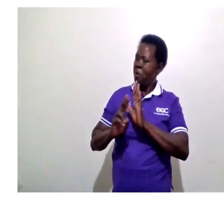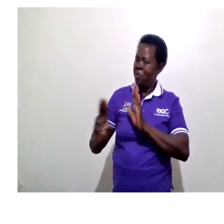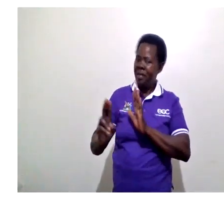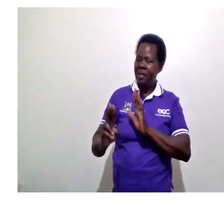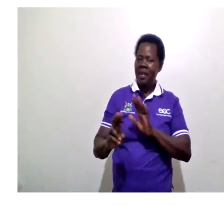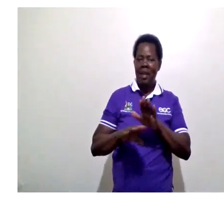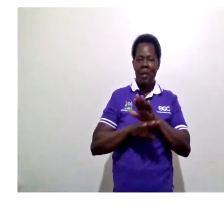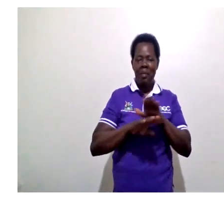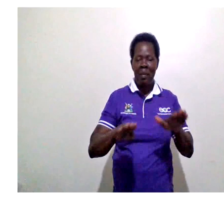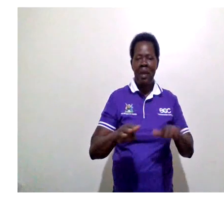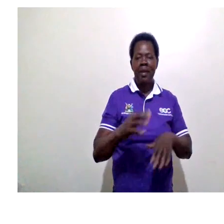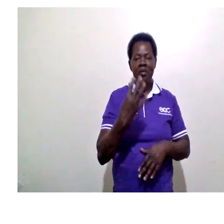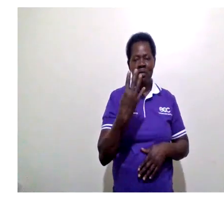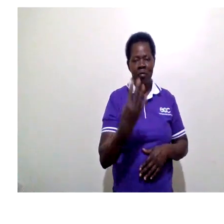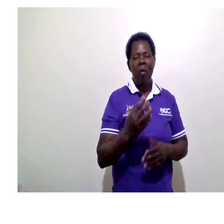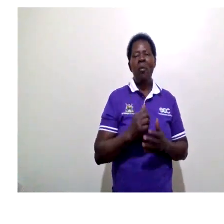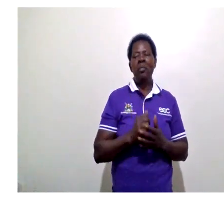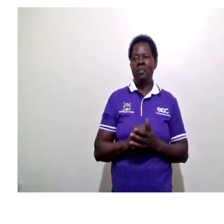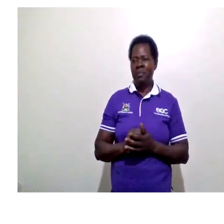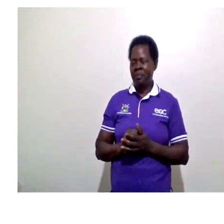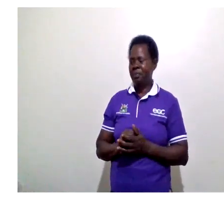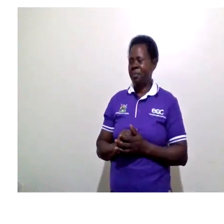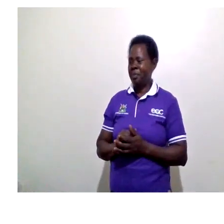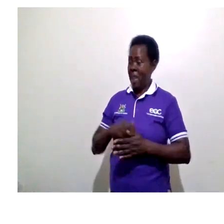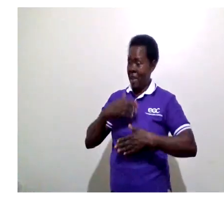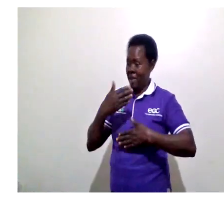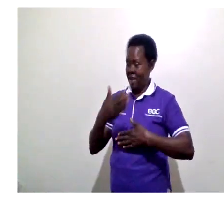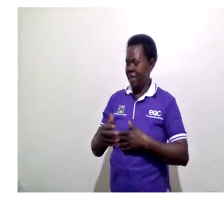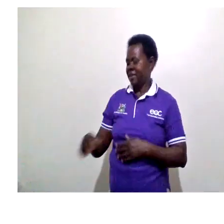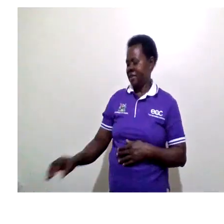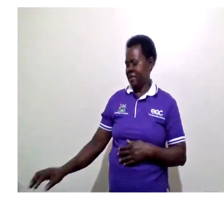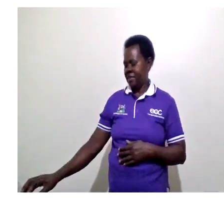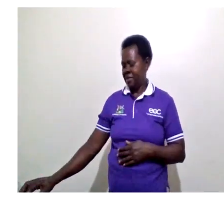There, that represent base 4.